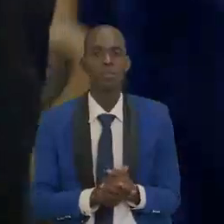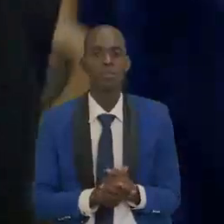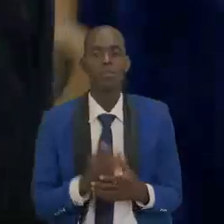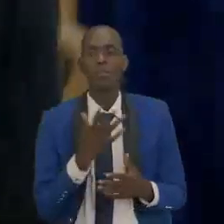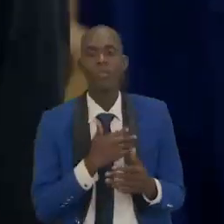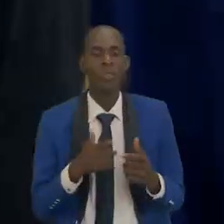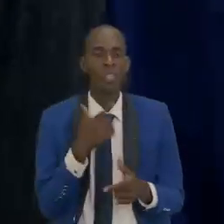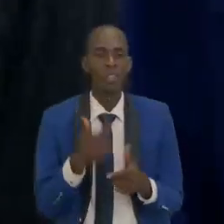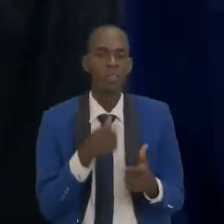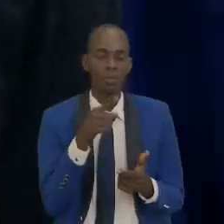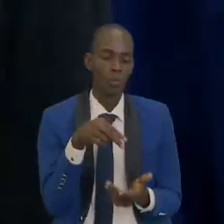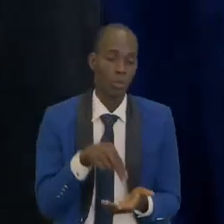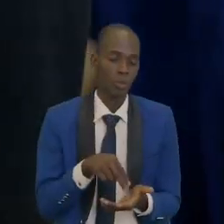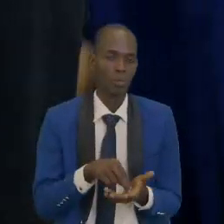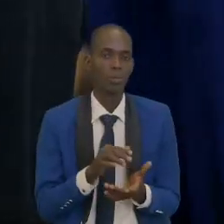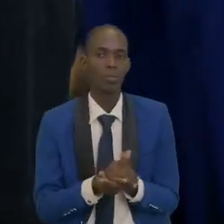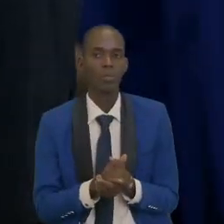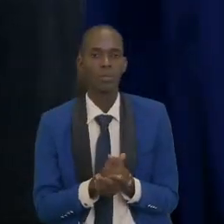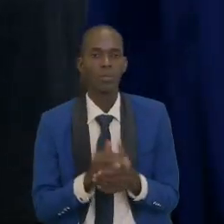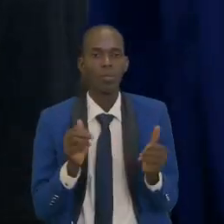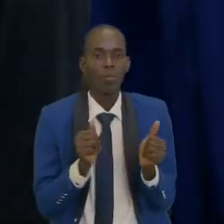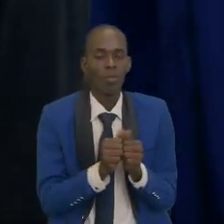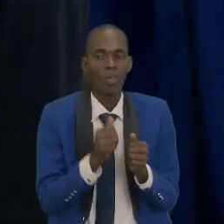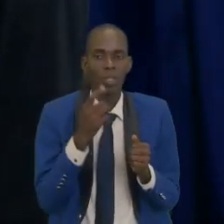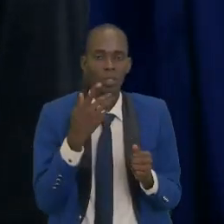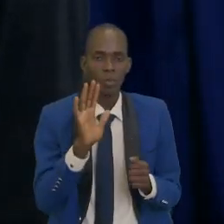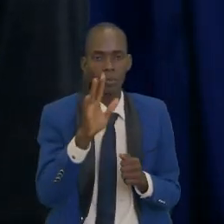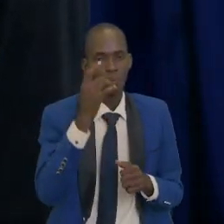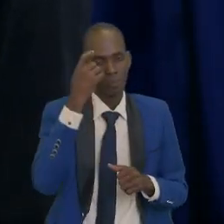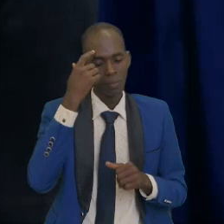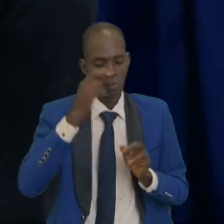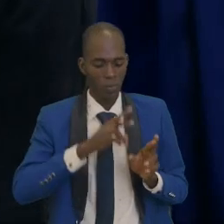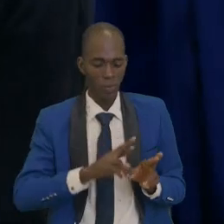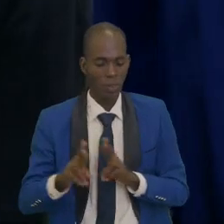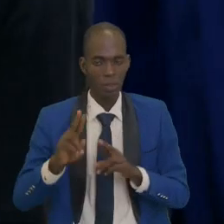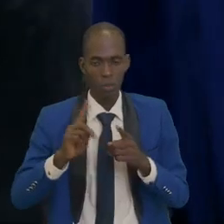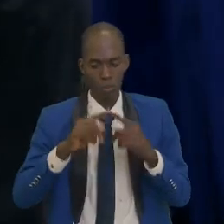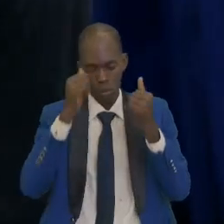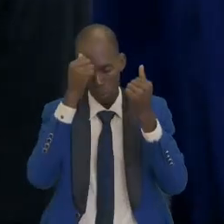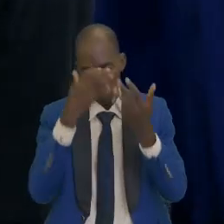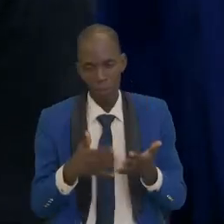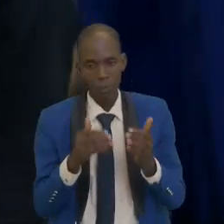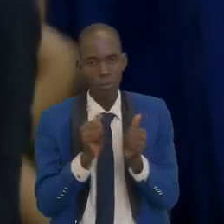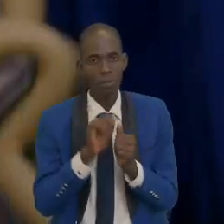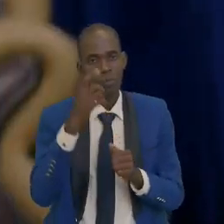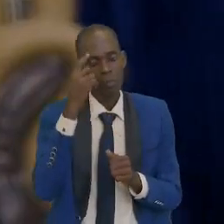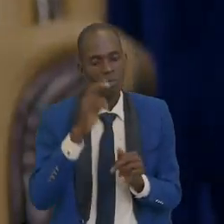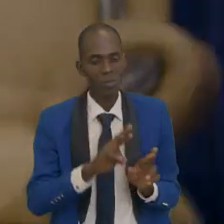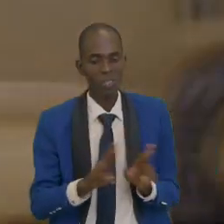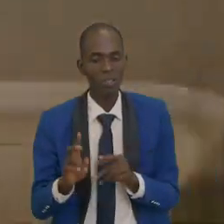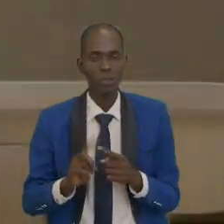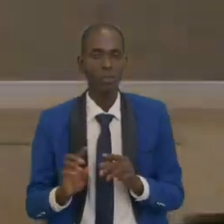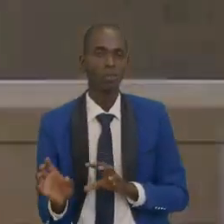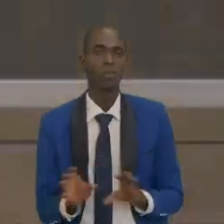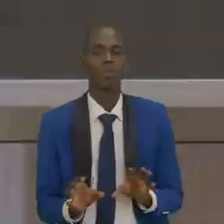so with his mind ready to obey a mind ready to do